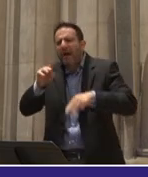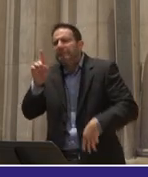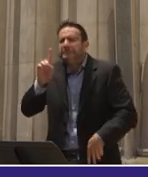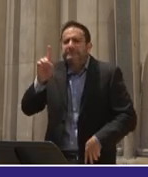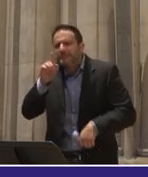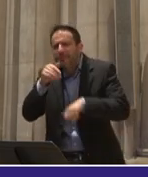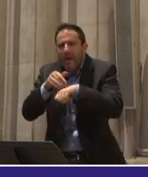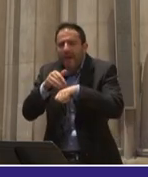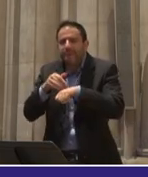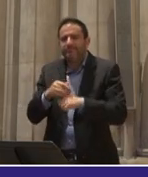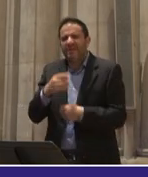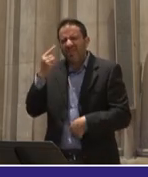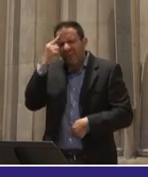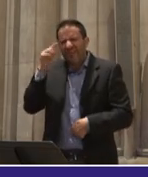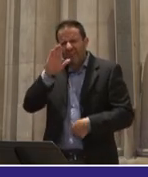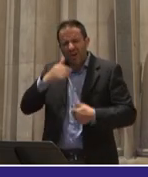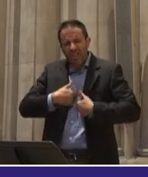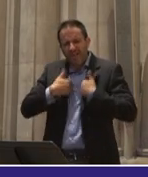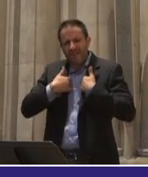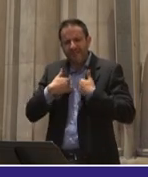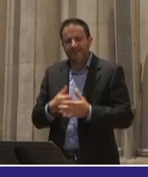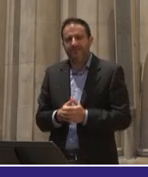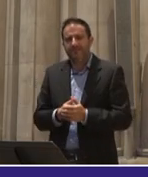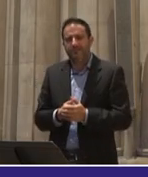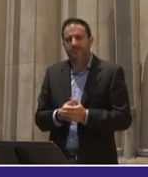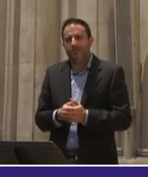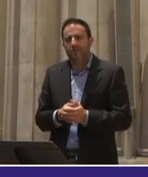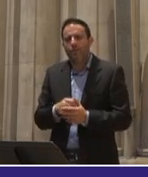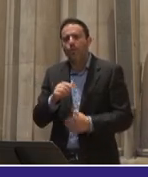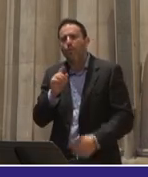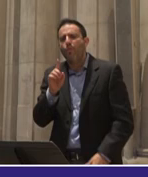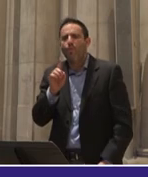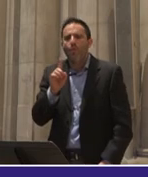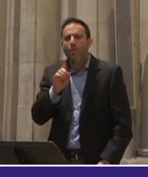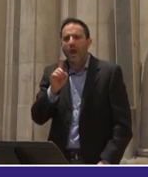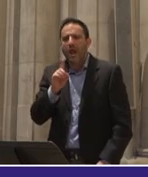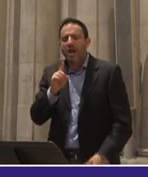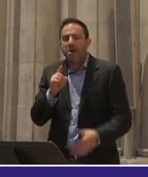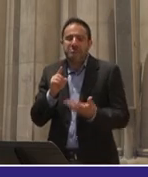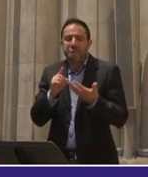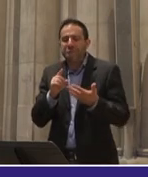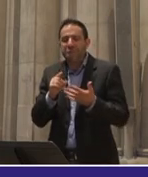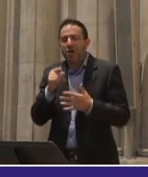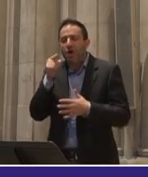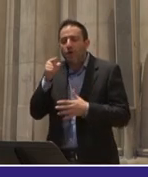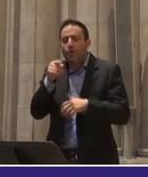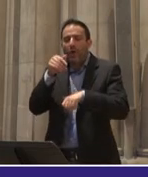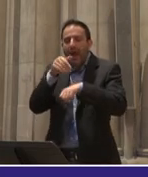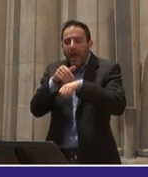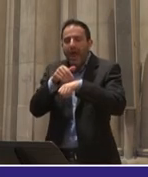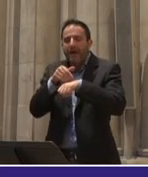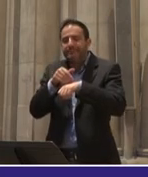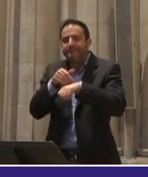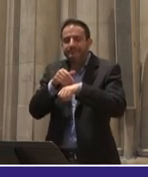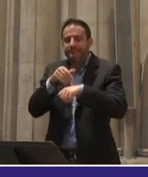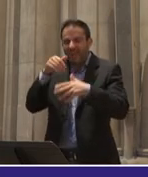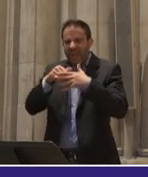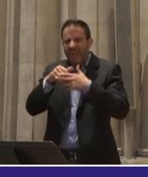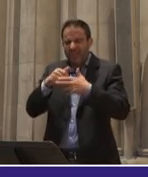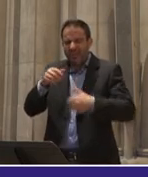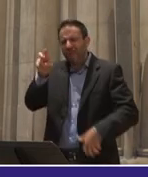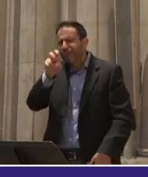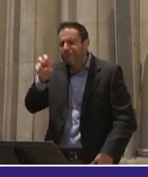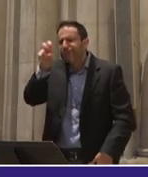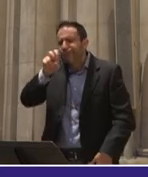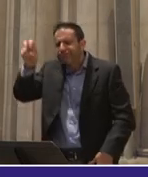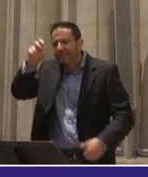as representing your life and where you might put yourself on that arc in any given part of your